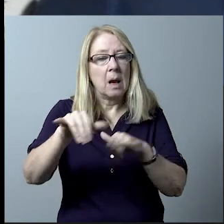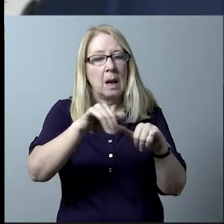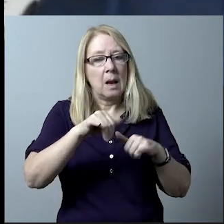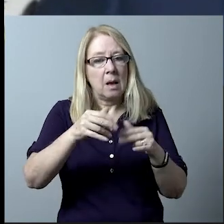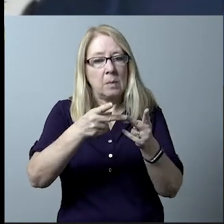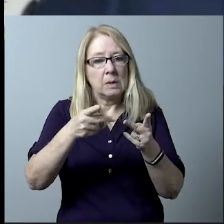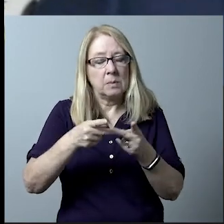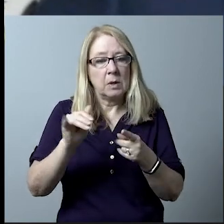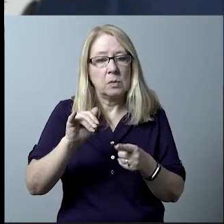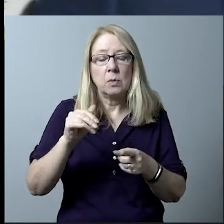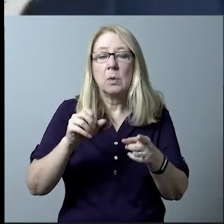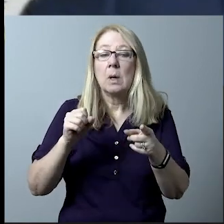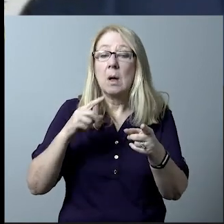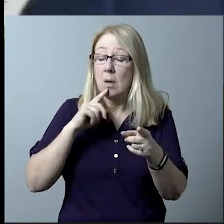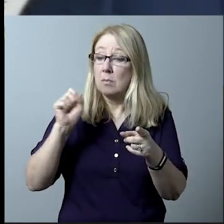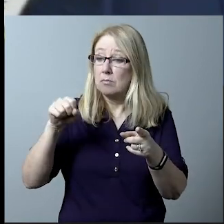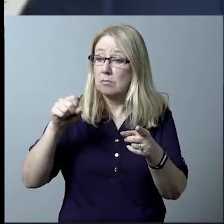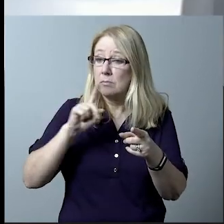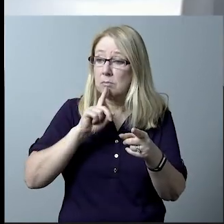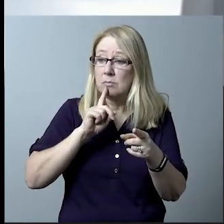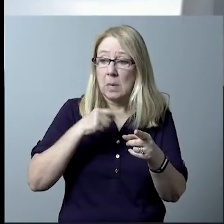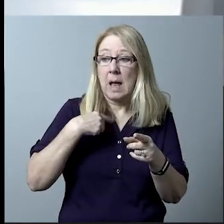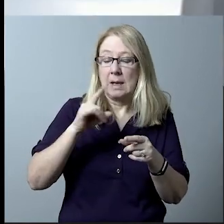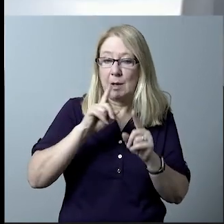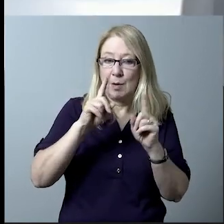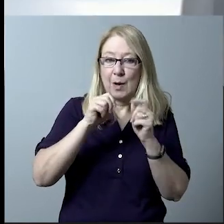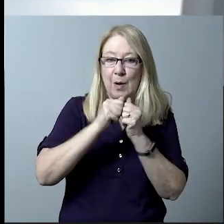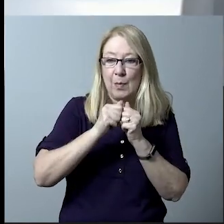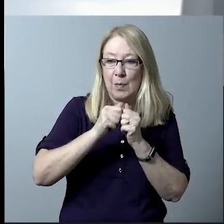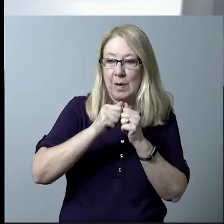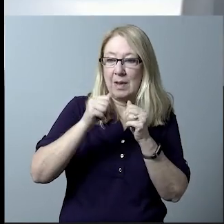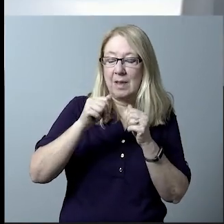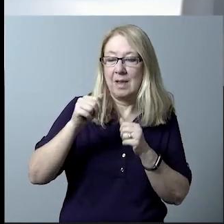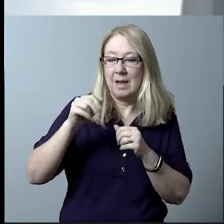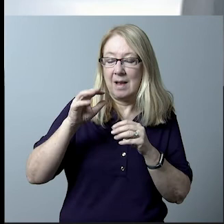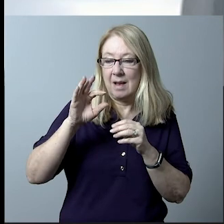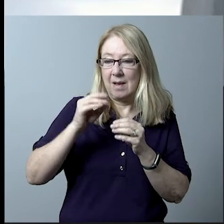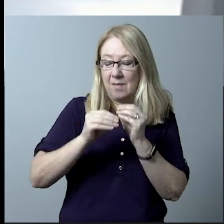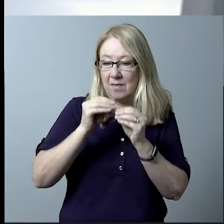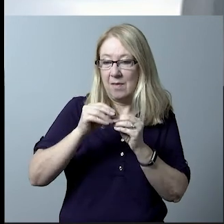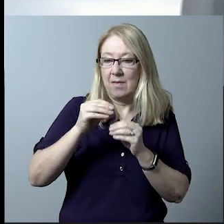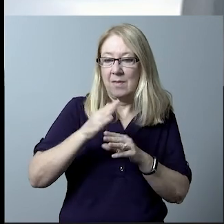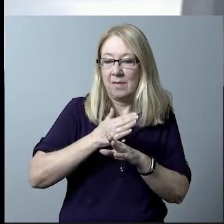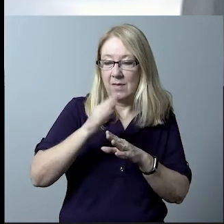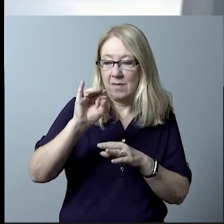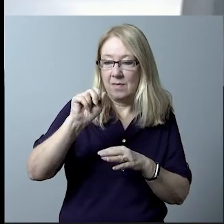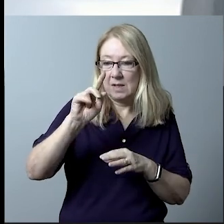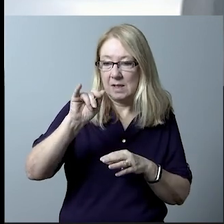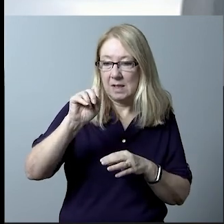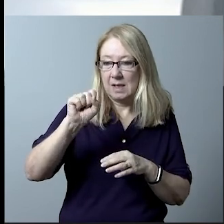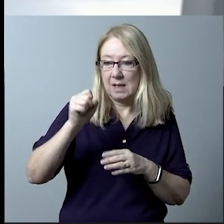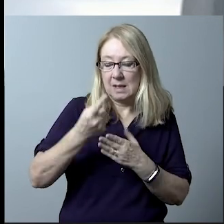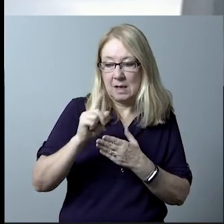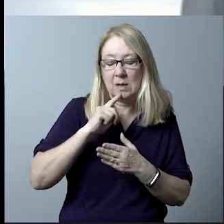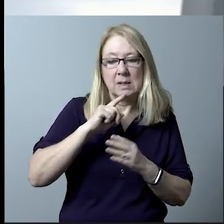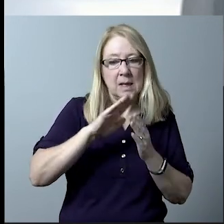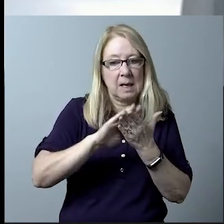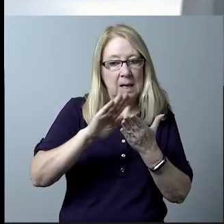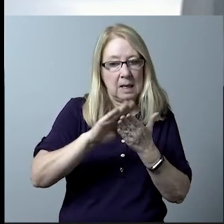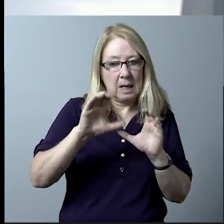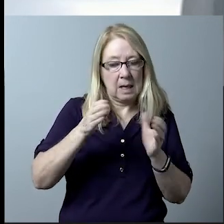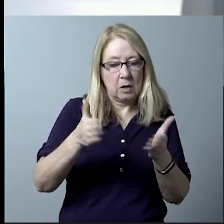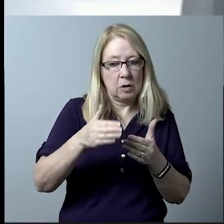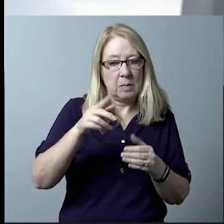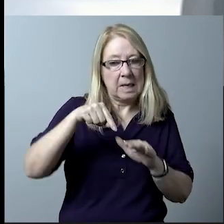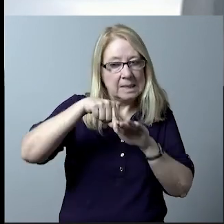as common spaces as well. Sure. So I did talk with facilities last week, and classrooms